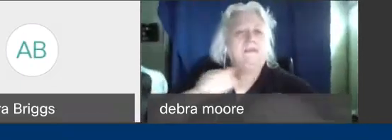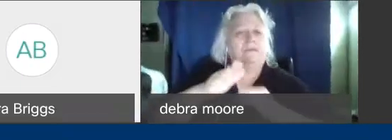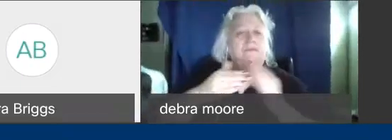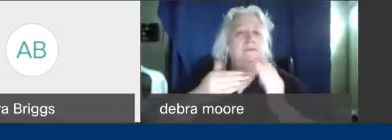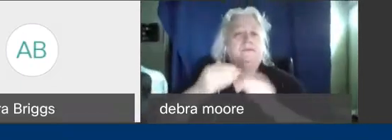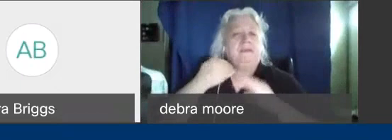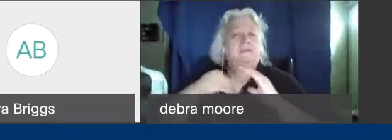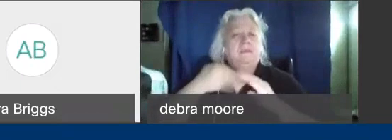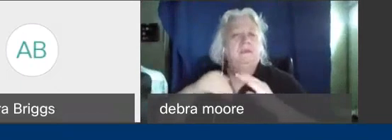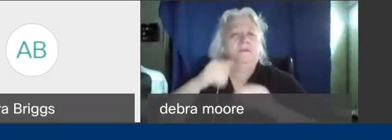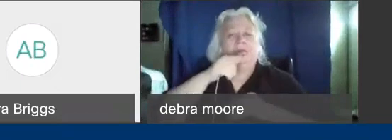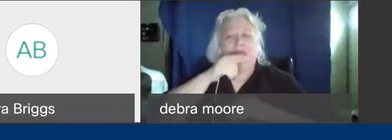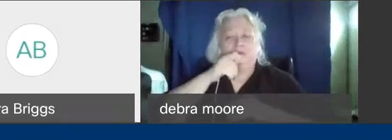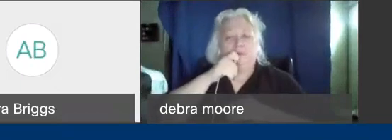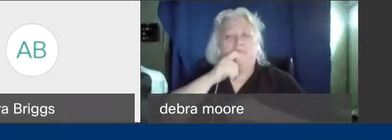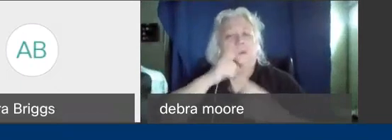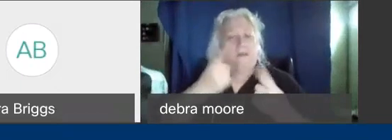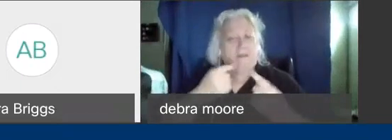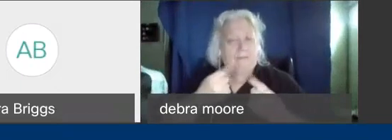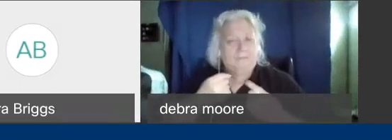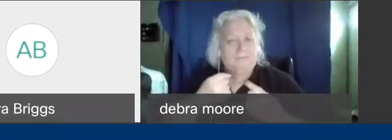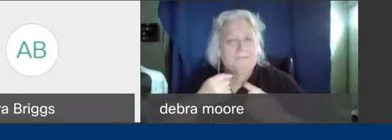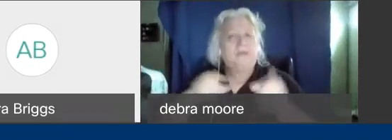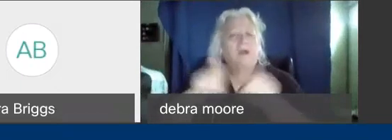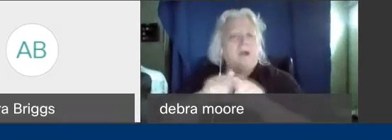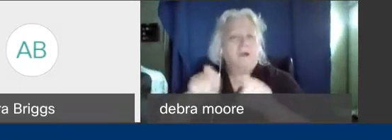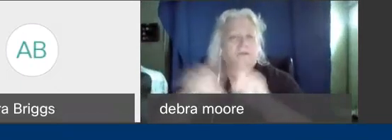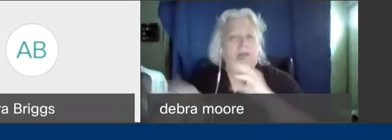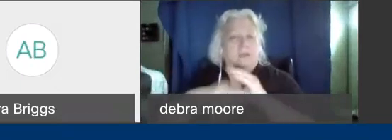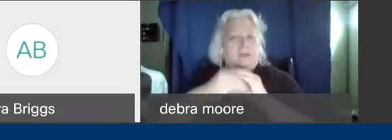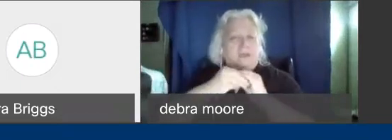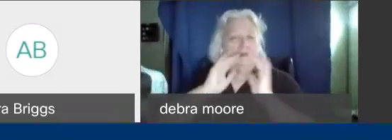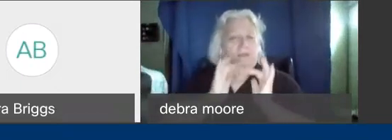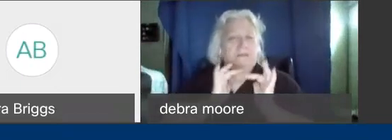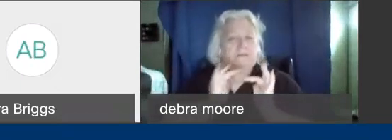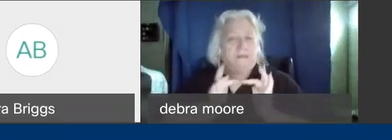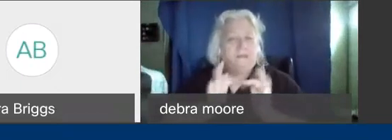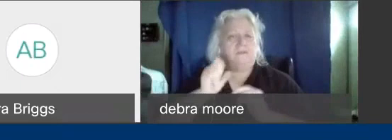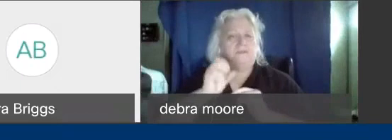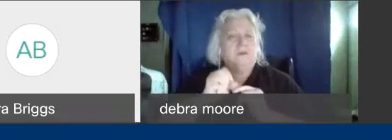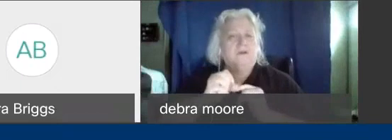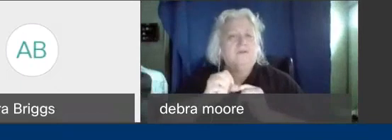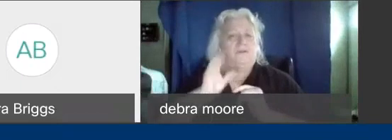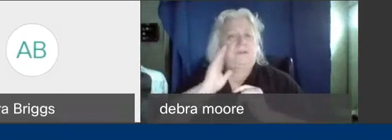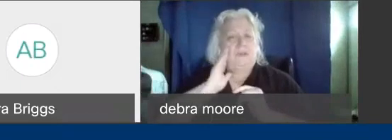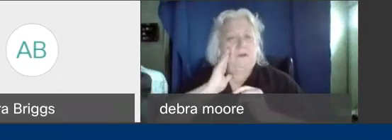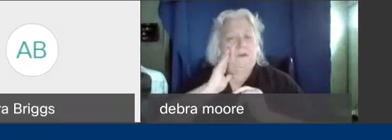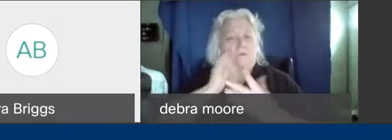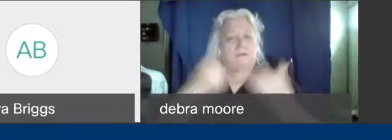to those who are attending. And we also have added it to the website, so you'll be able to refresh whenever you